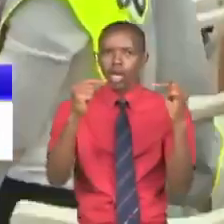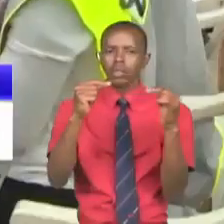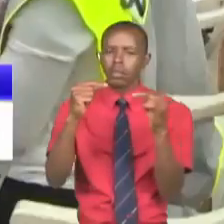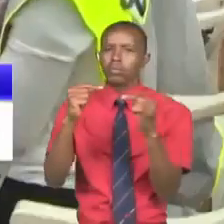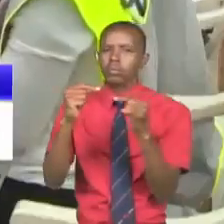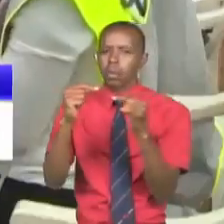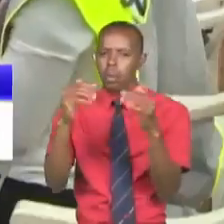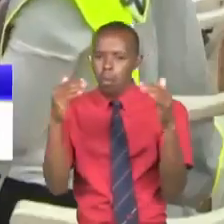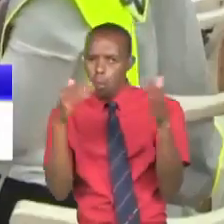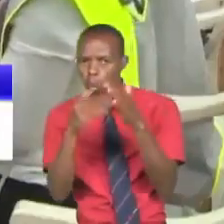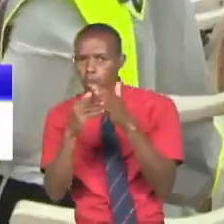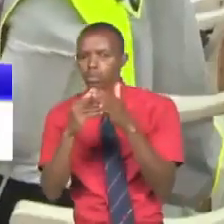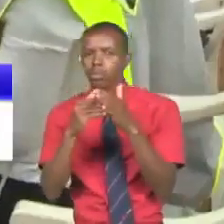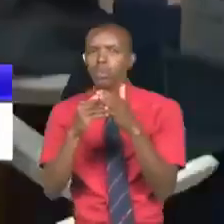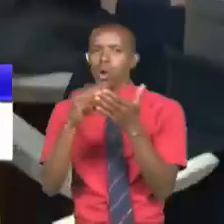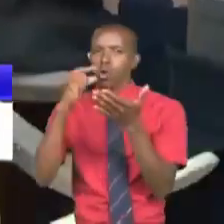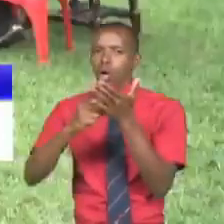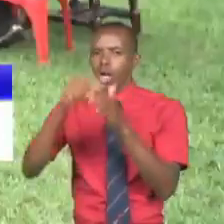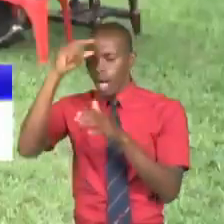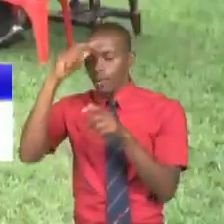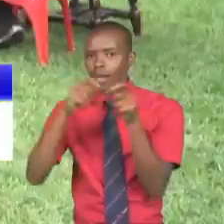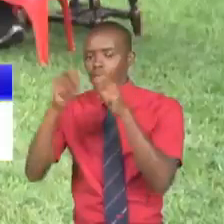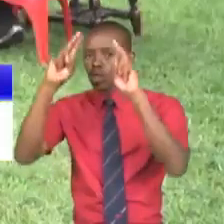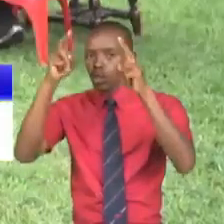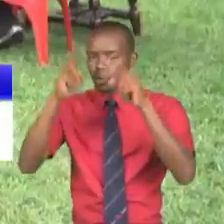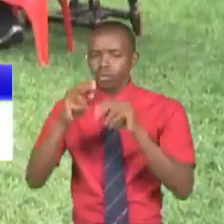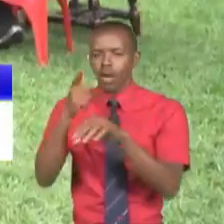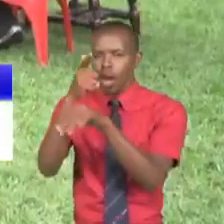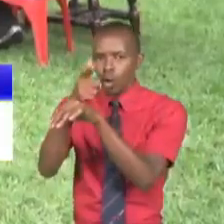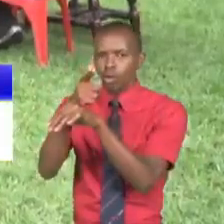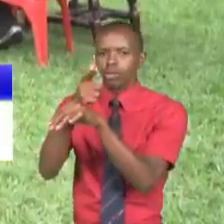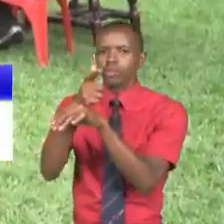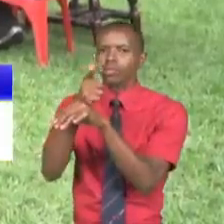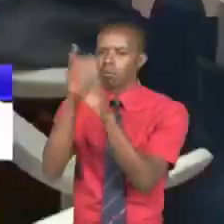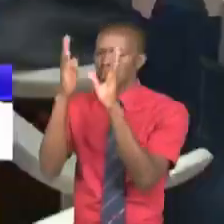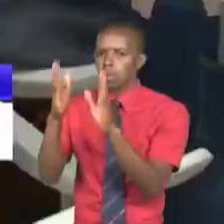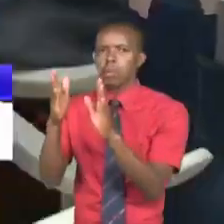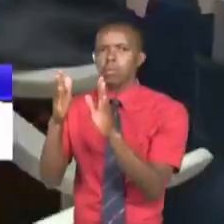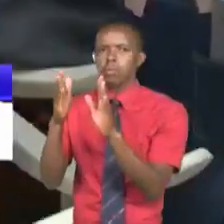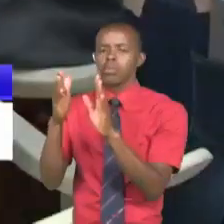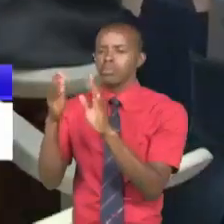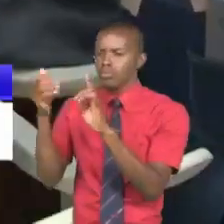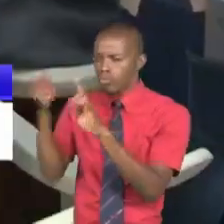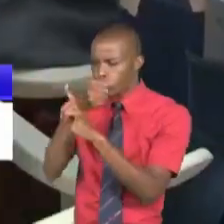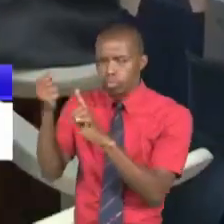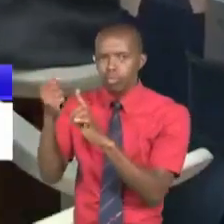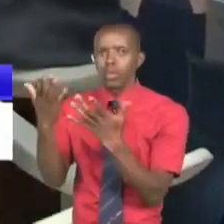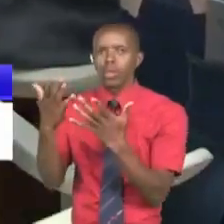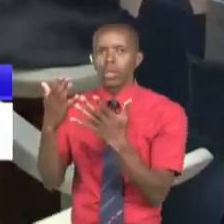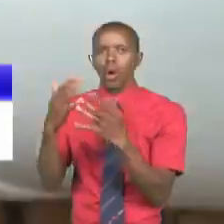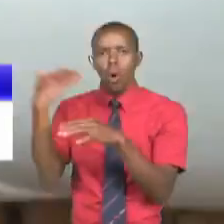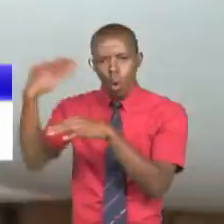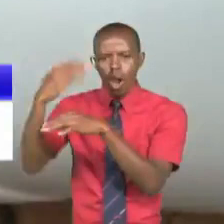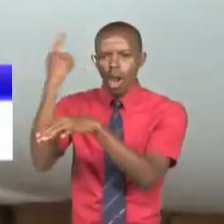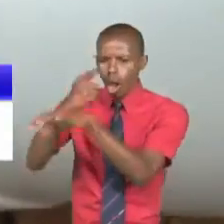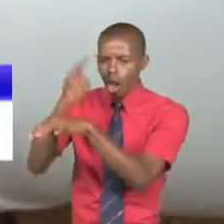of Ugandan's governance issues. With journalists being occasionally harassed and opposition opponents receiving constant threats on